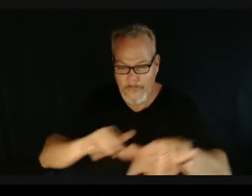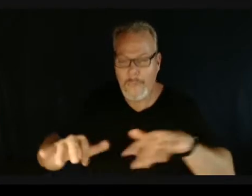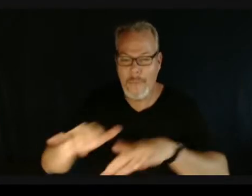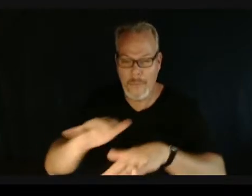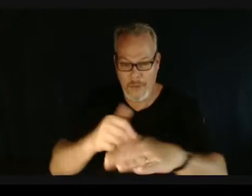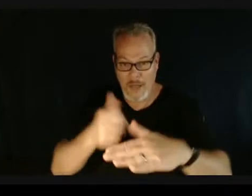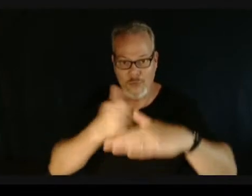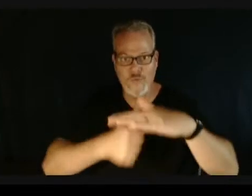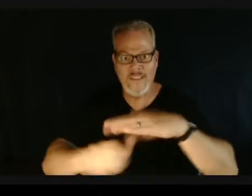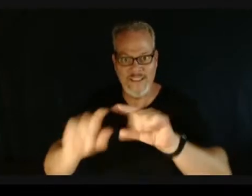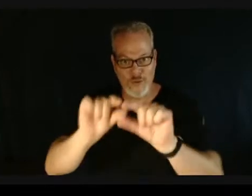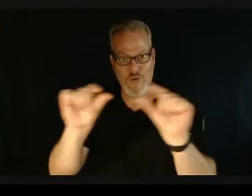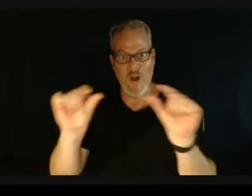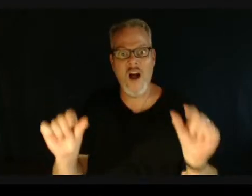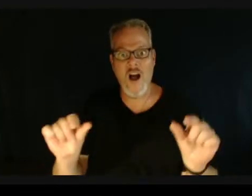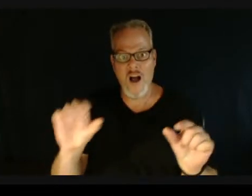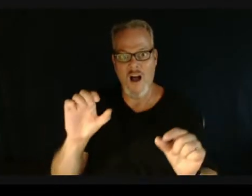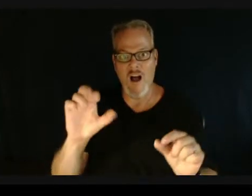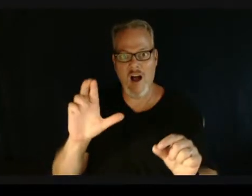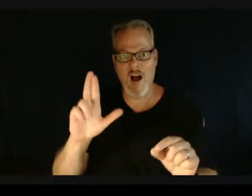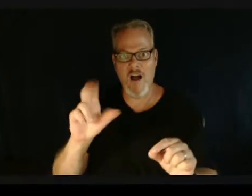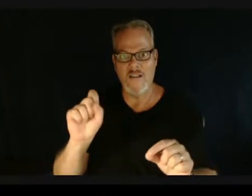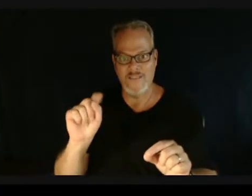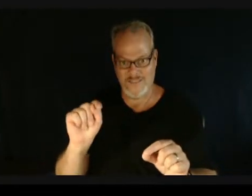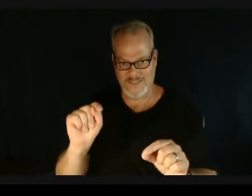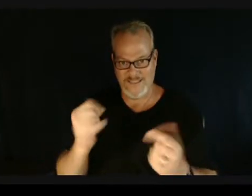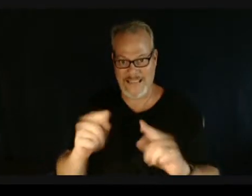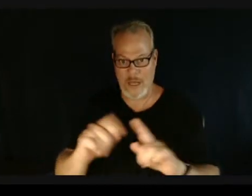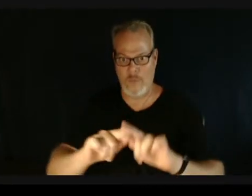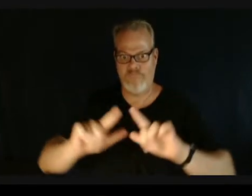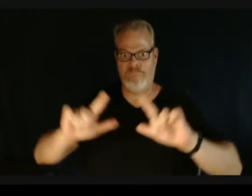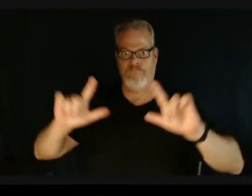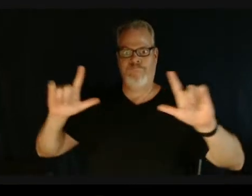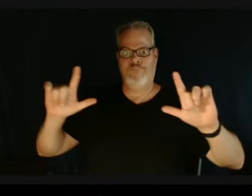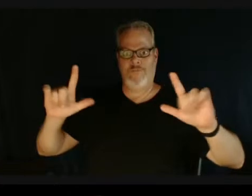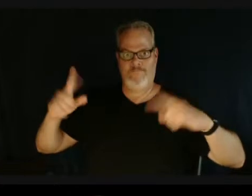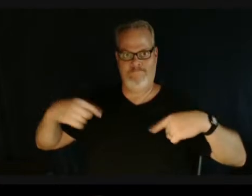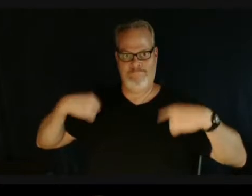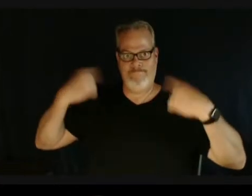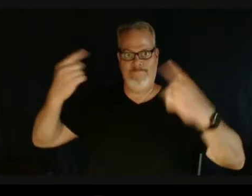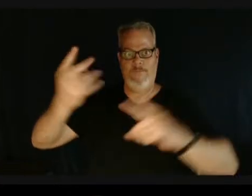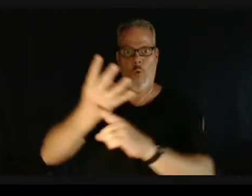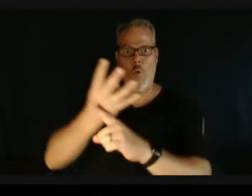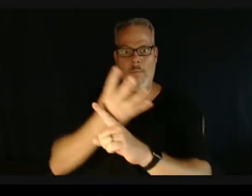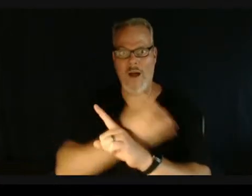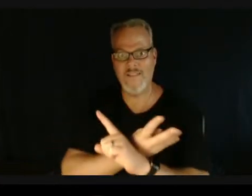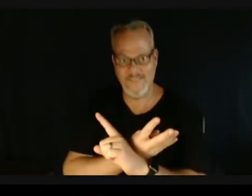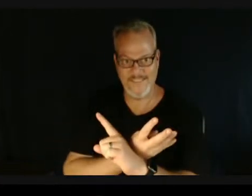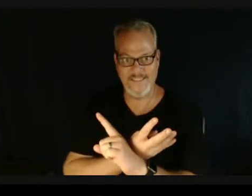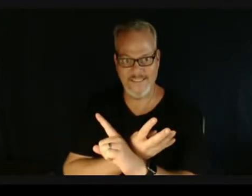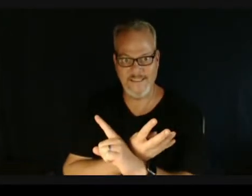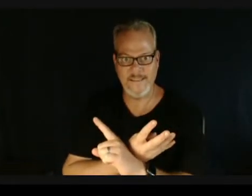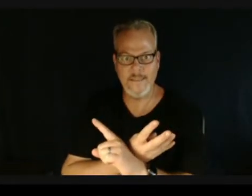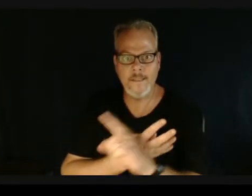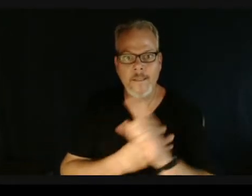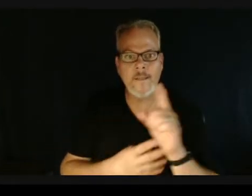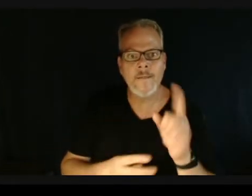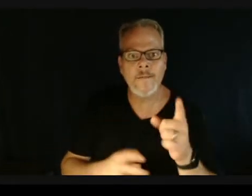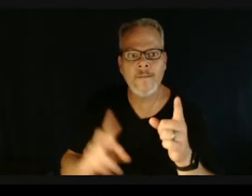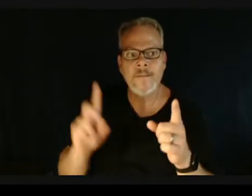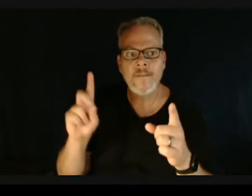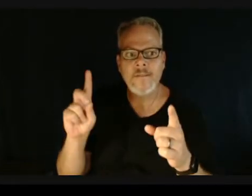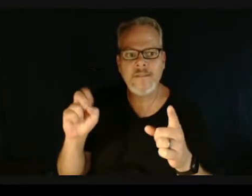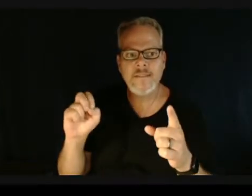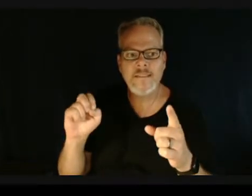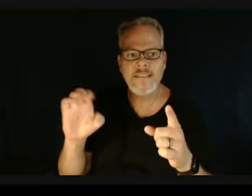from the B2 camera. Let's pull it back now to the whole last 4 months. So here we are. This is back December